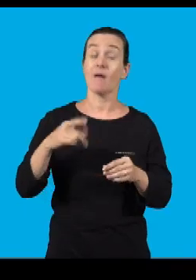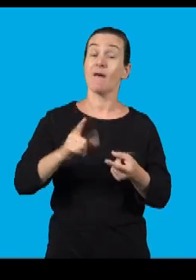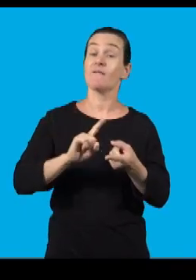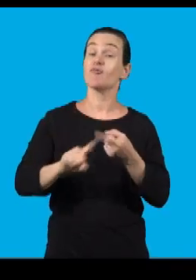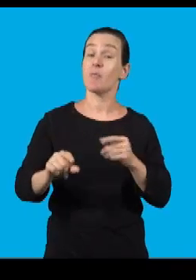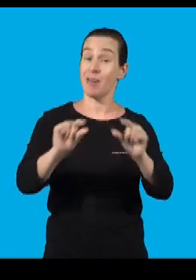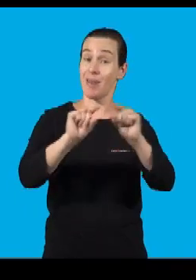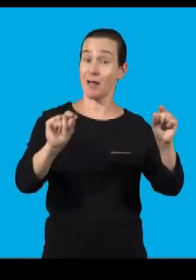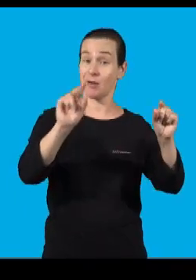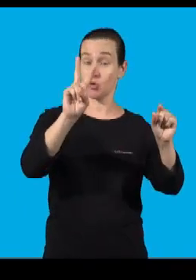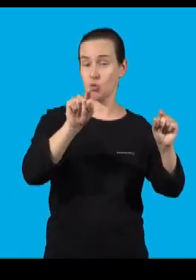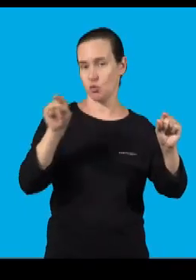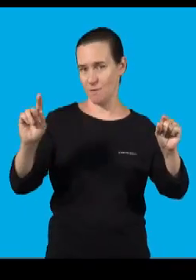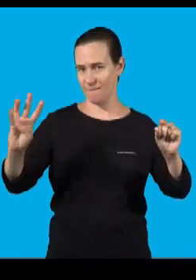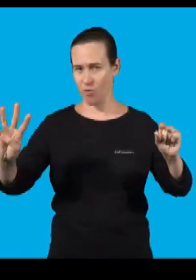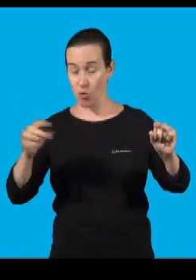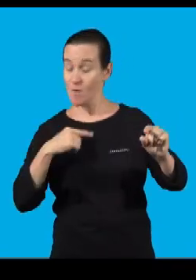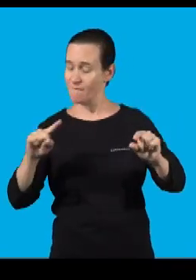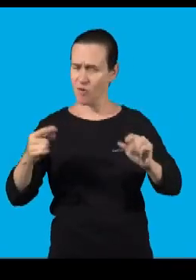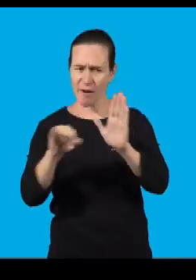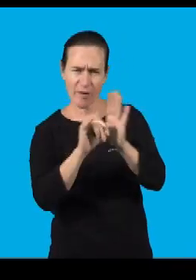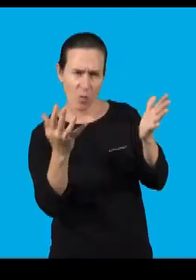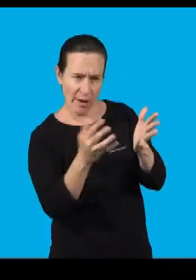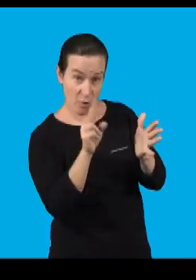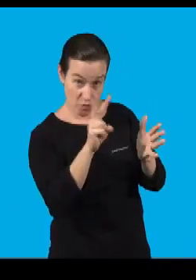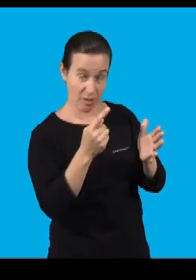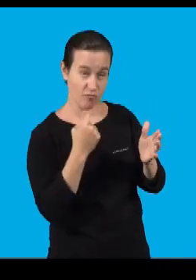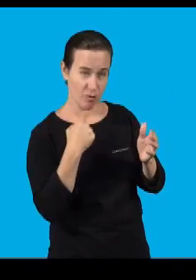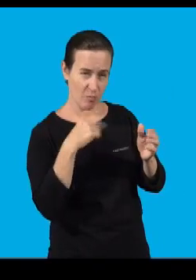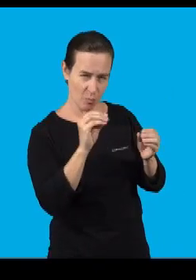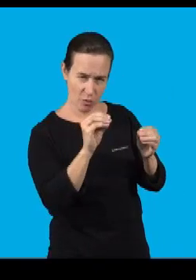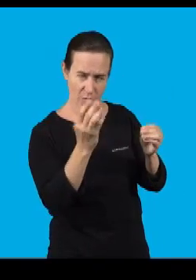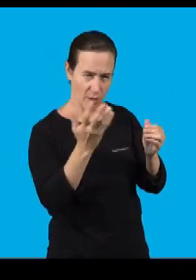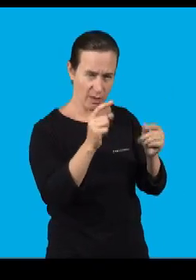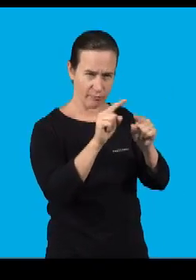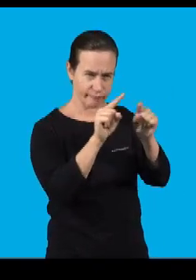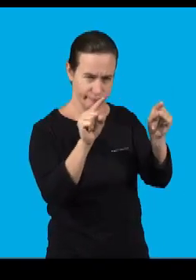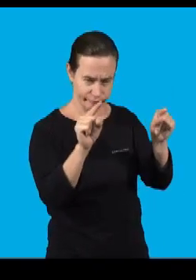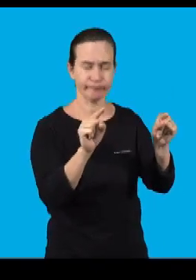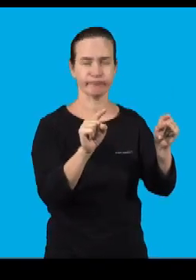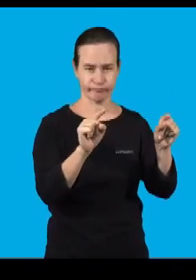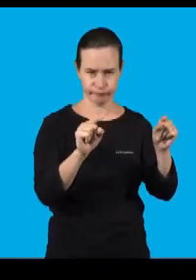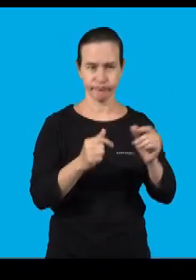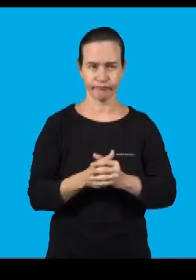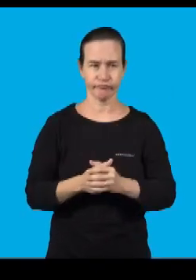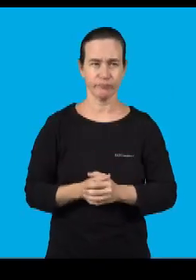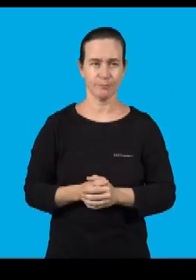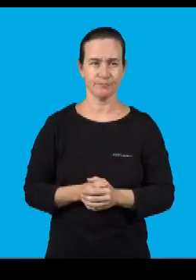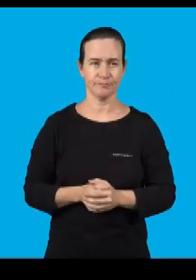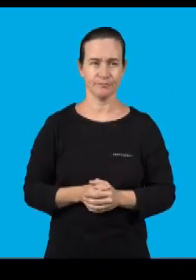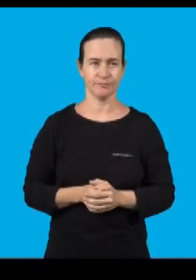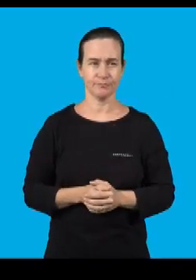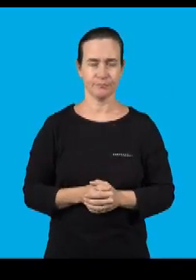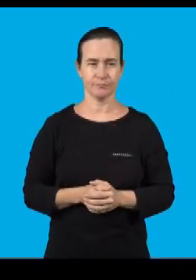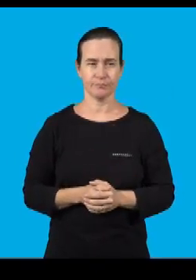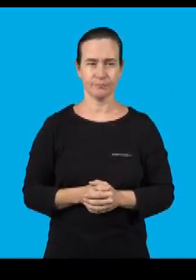now remember, we must locate it in the text. So let's go. 1, 2, 3, there we are, all right?